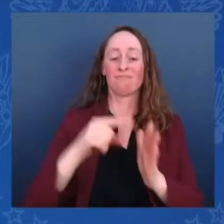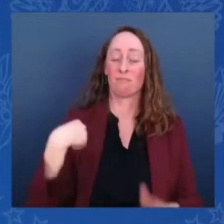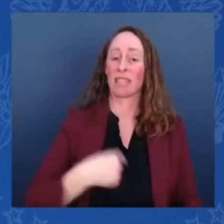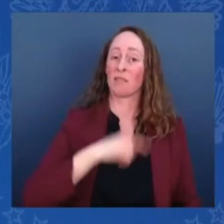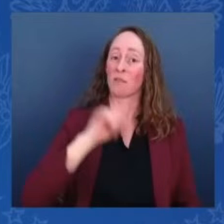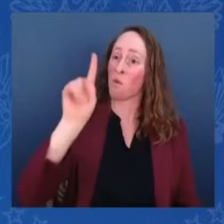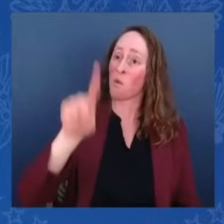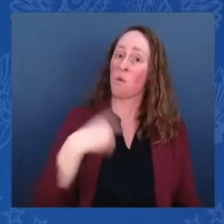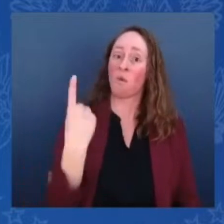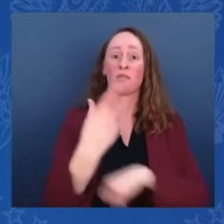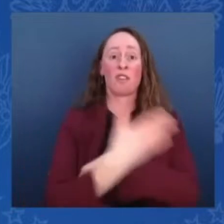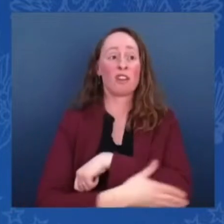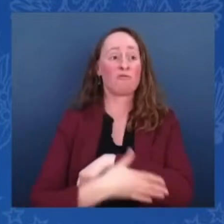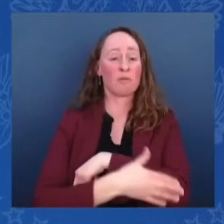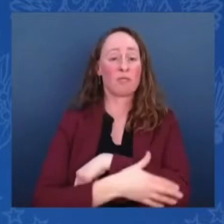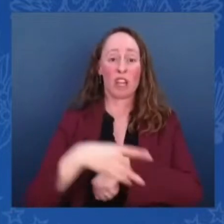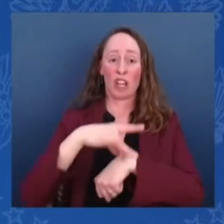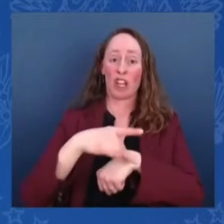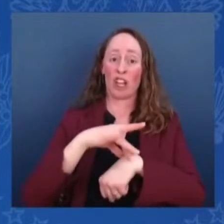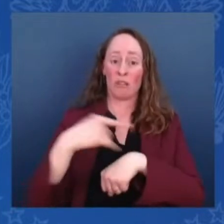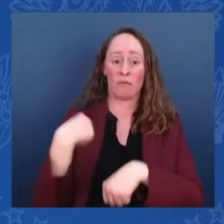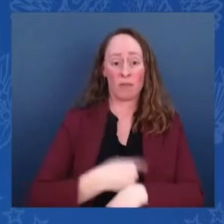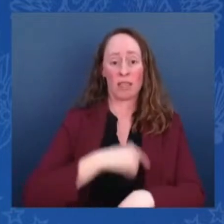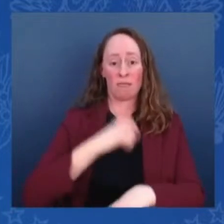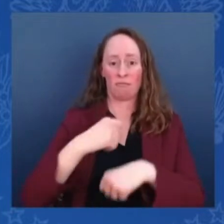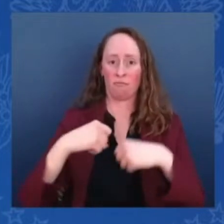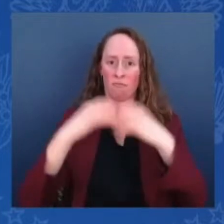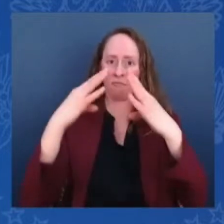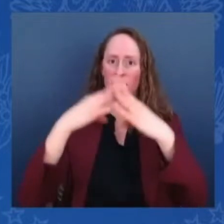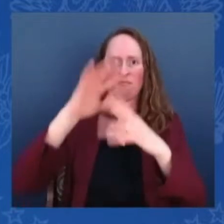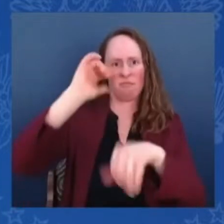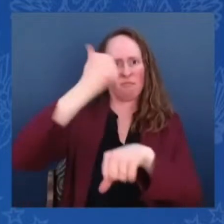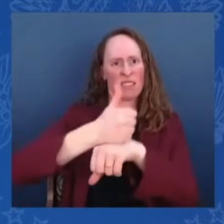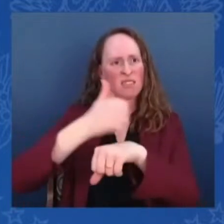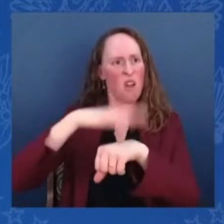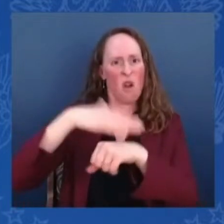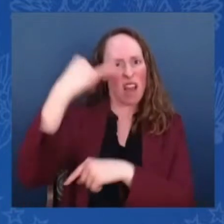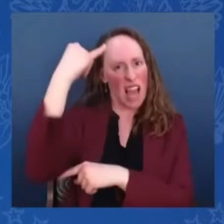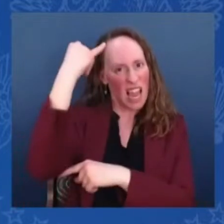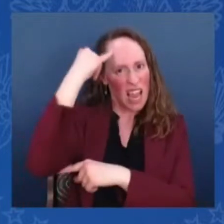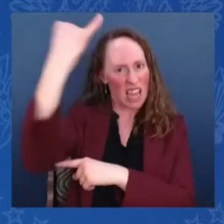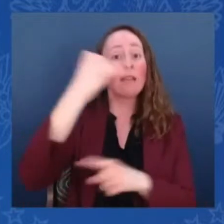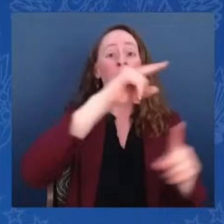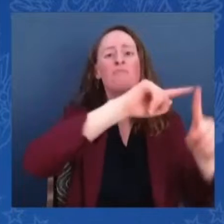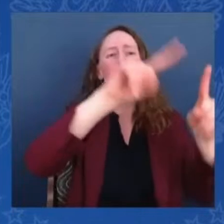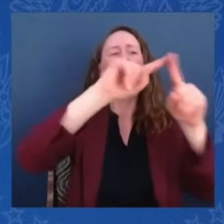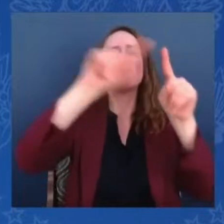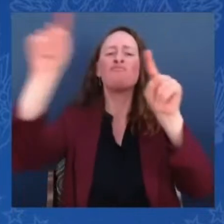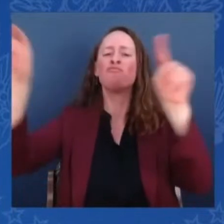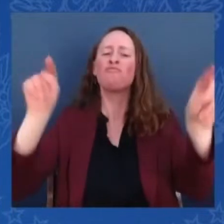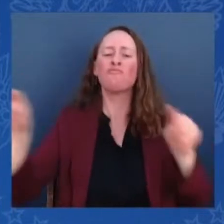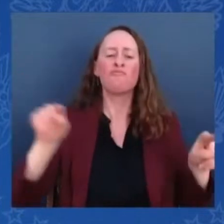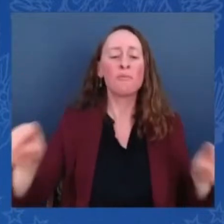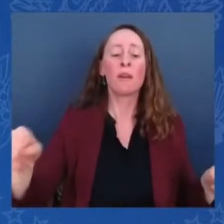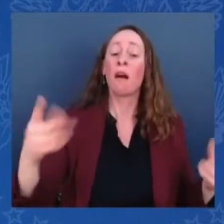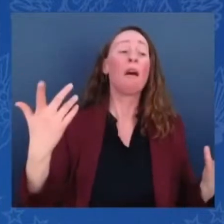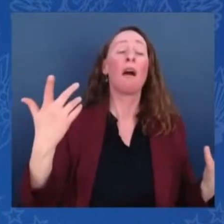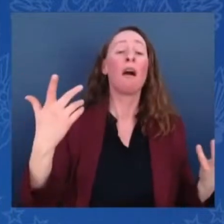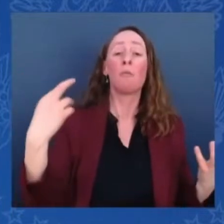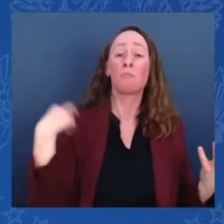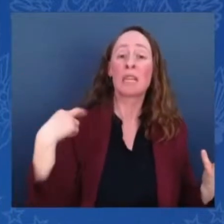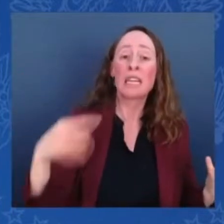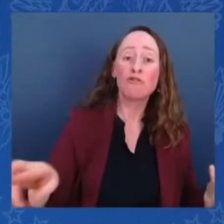on idea. Every other country is founded on geography, religion, ethnicity, or some other unifying